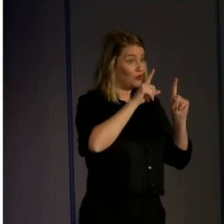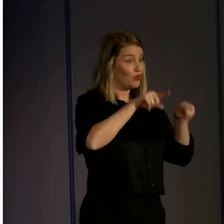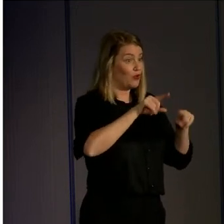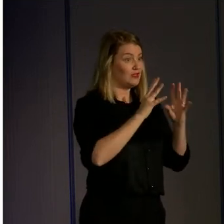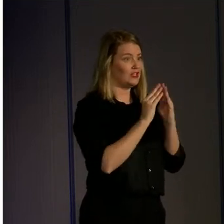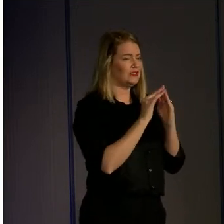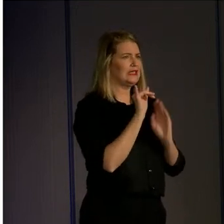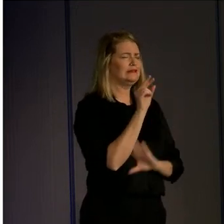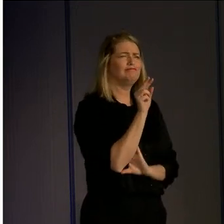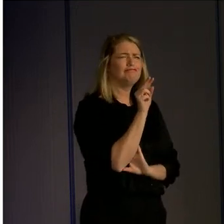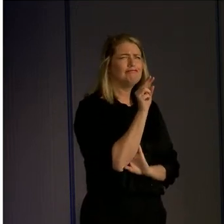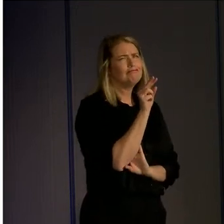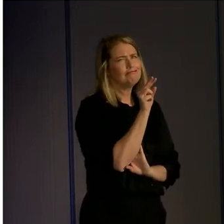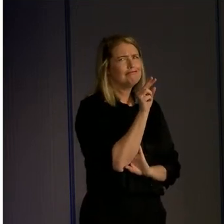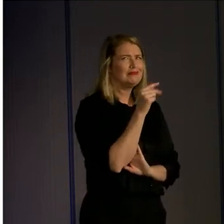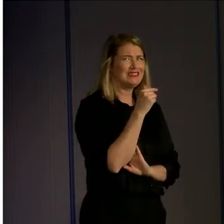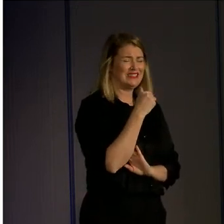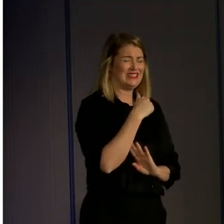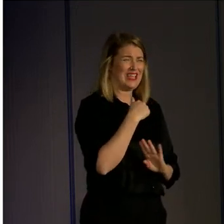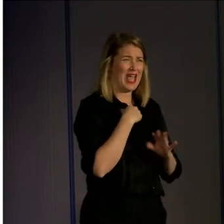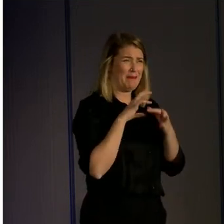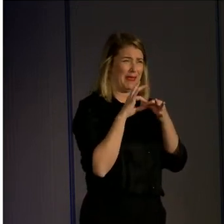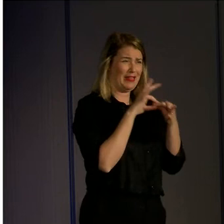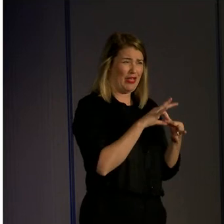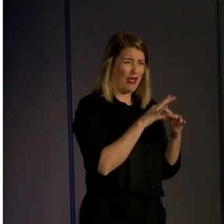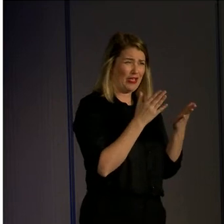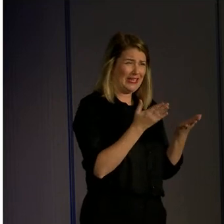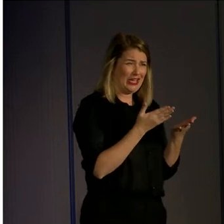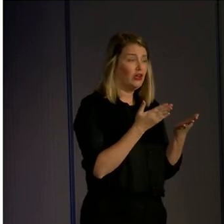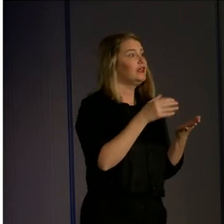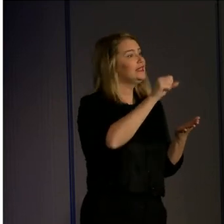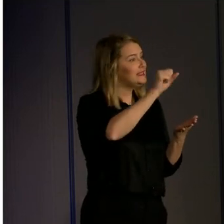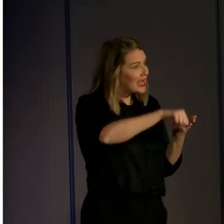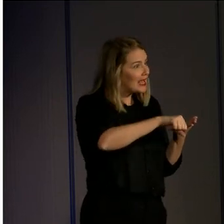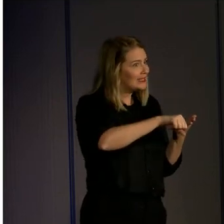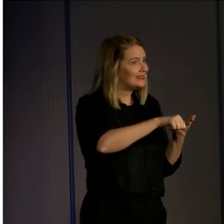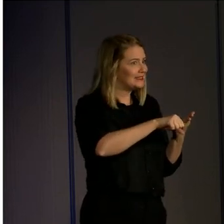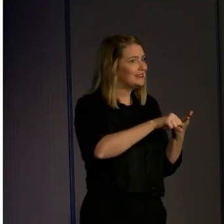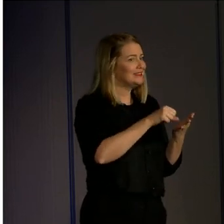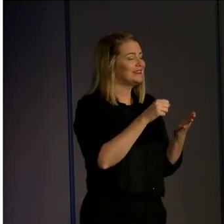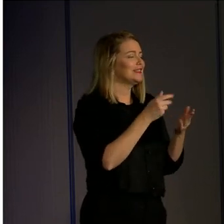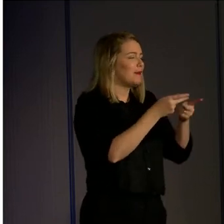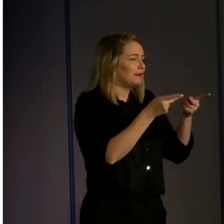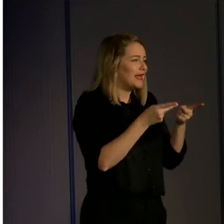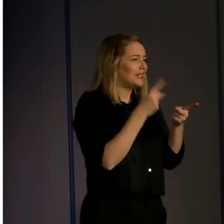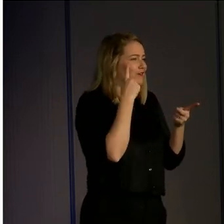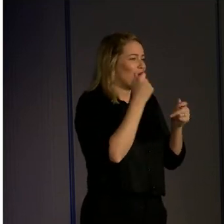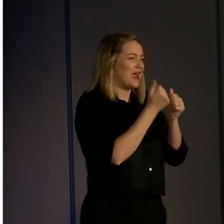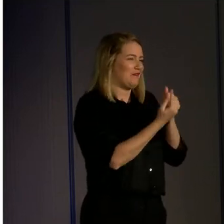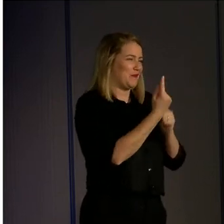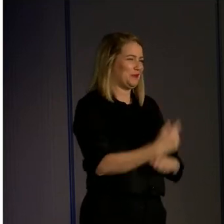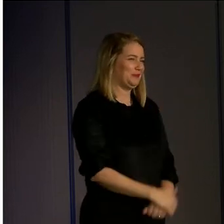going like, do I belong here? Yes, you belong here, and there's a place for everyone.